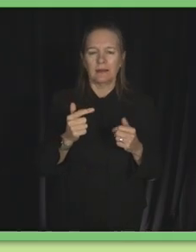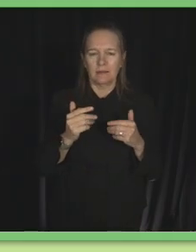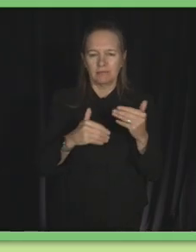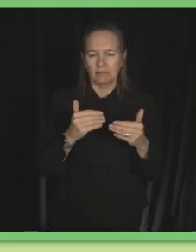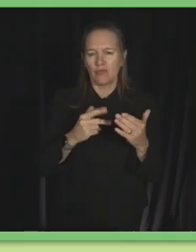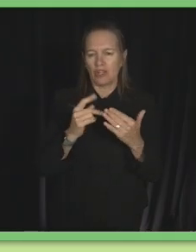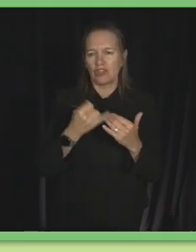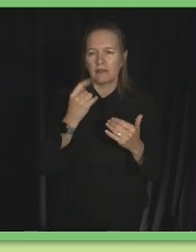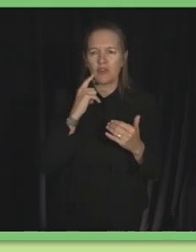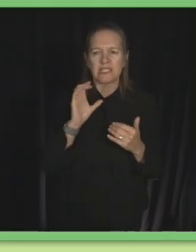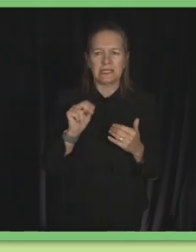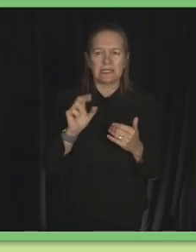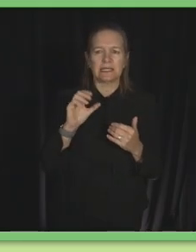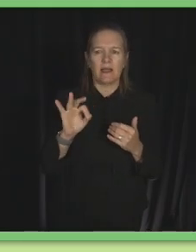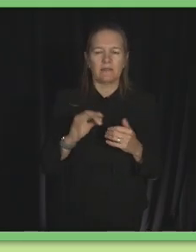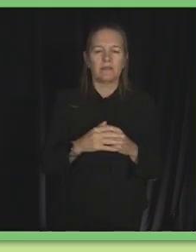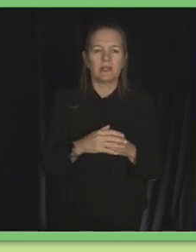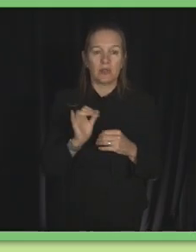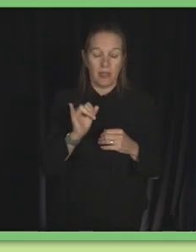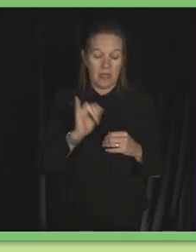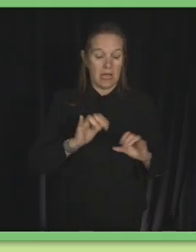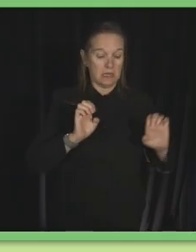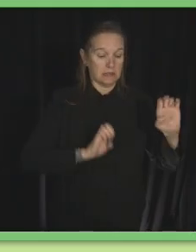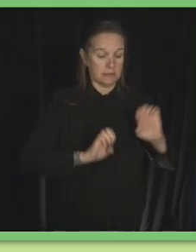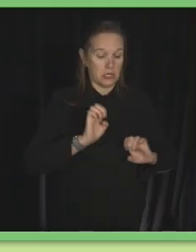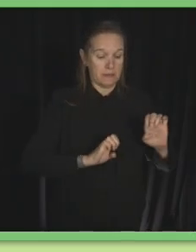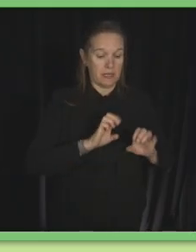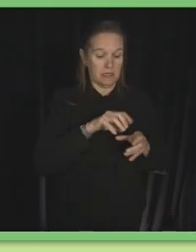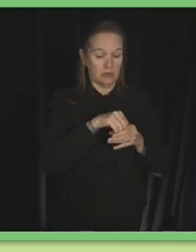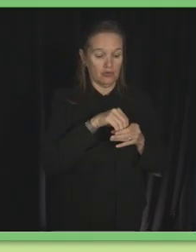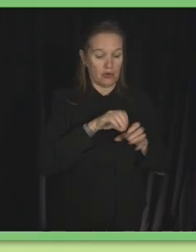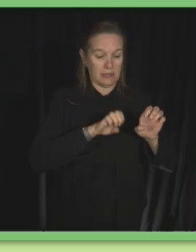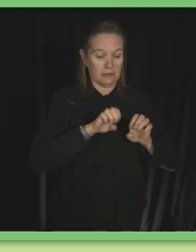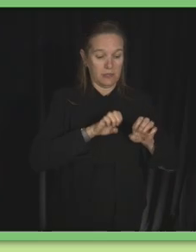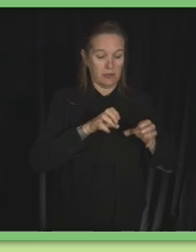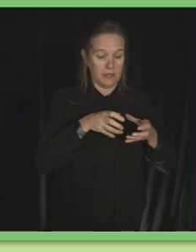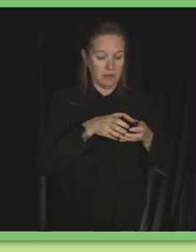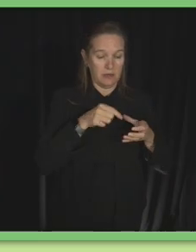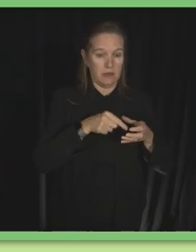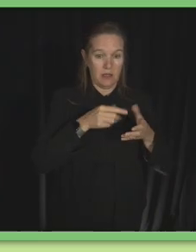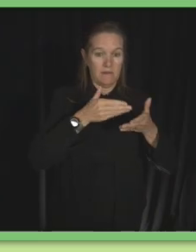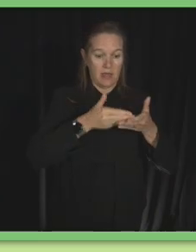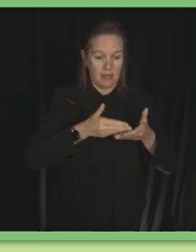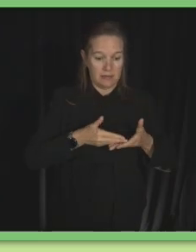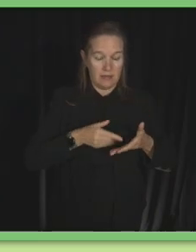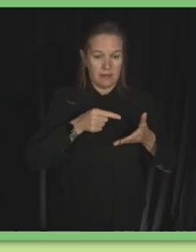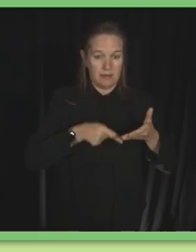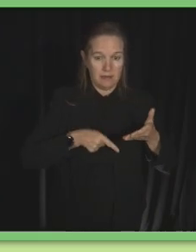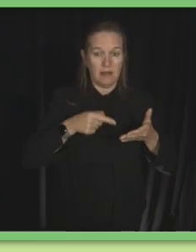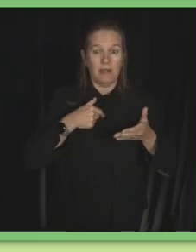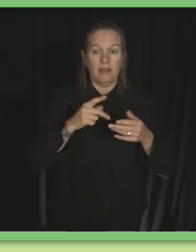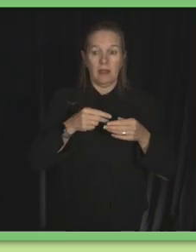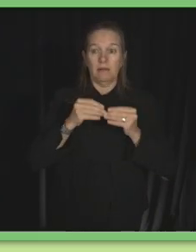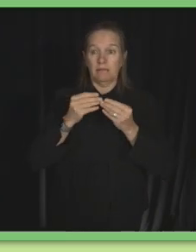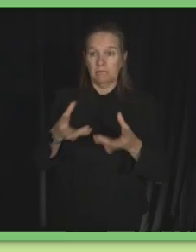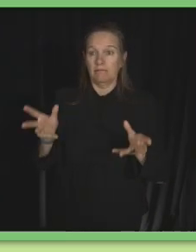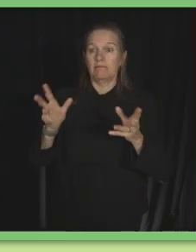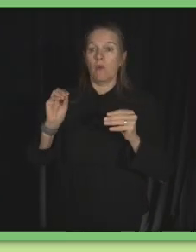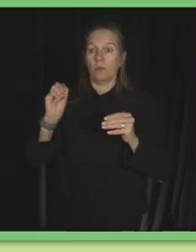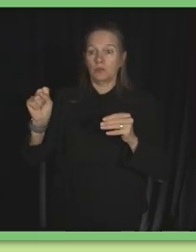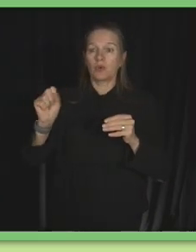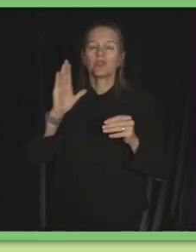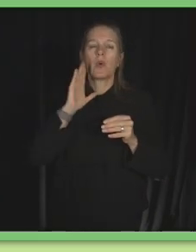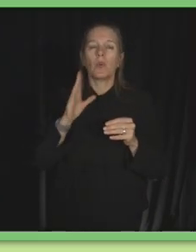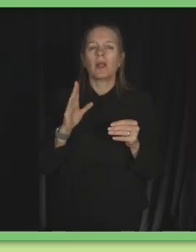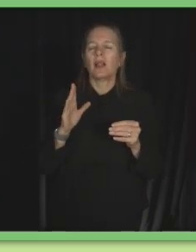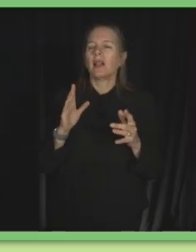That experience, experiment internally, validate, and then work in the open, has really shaped